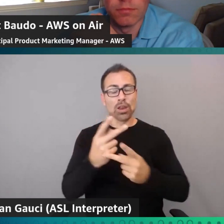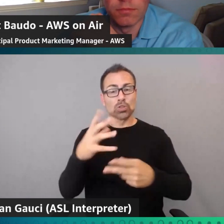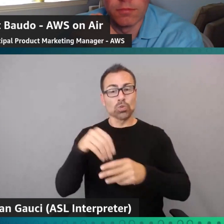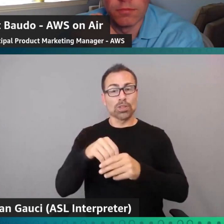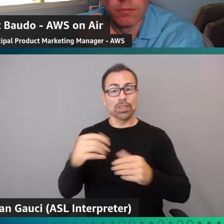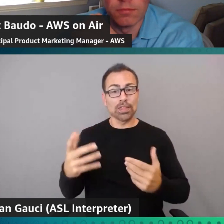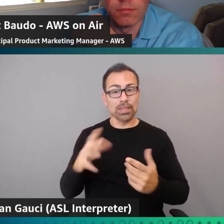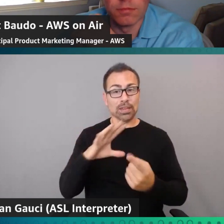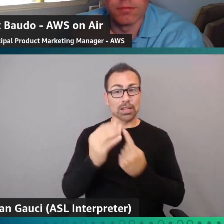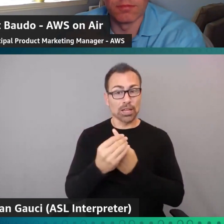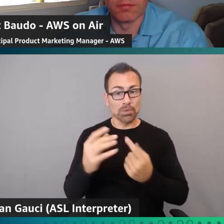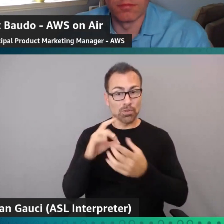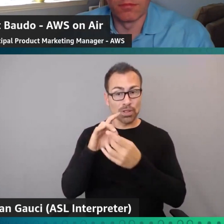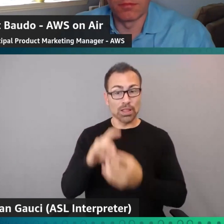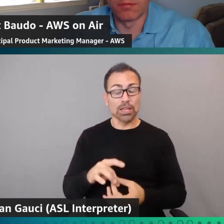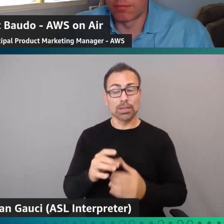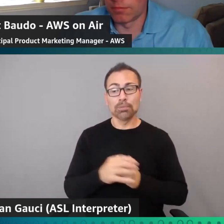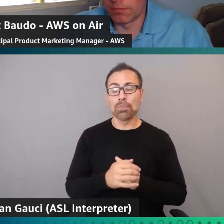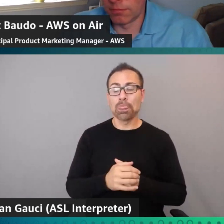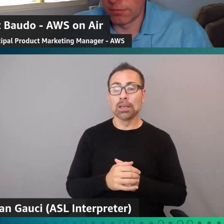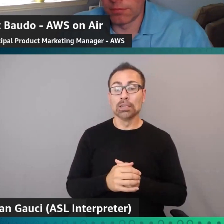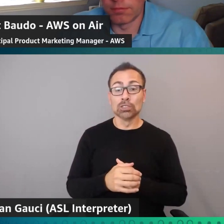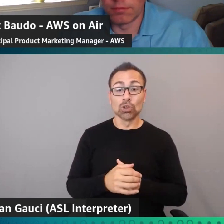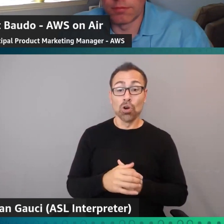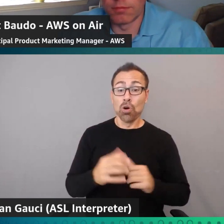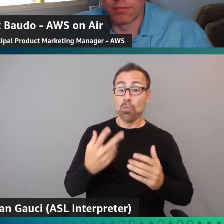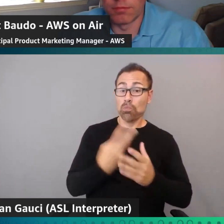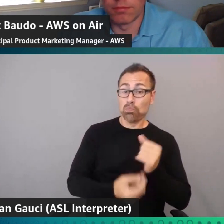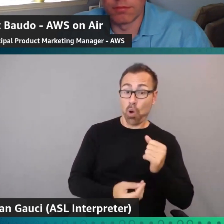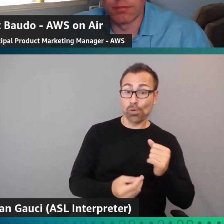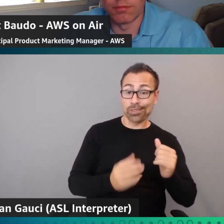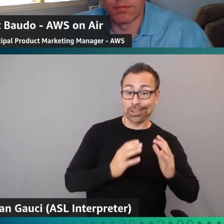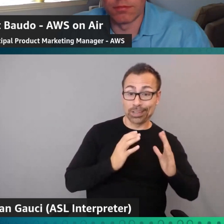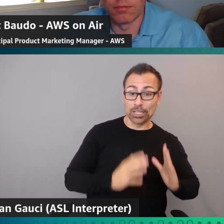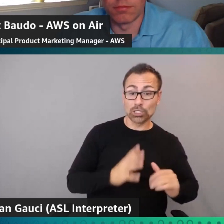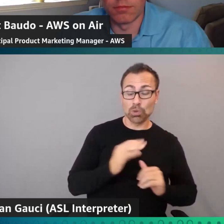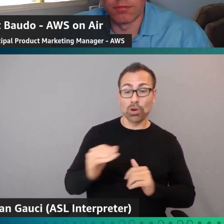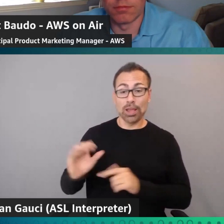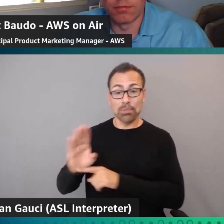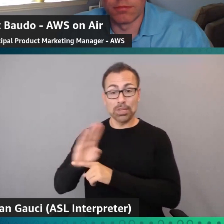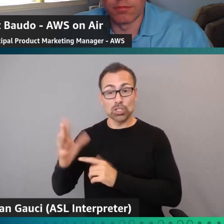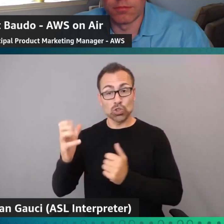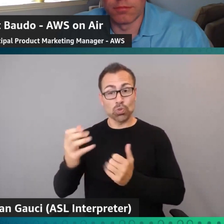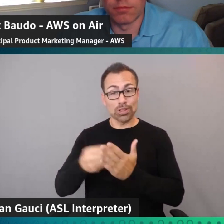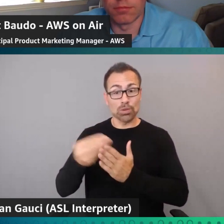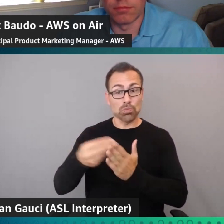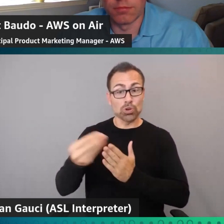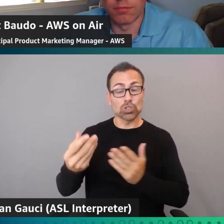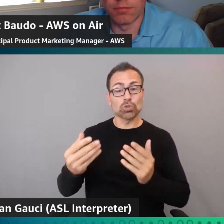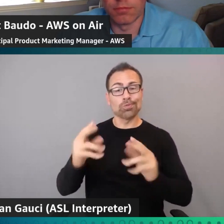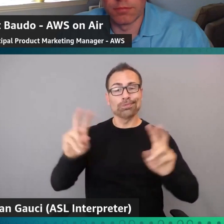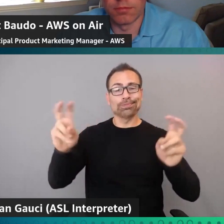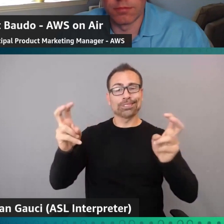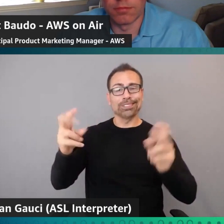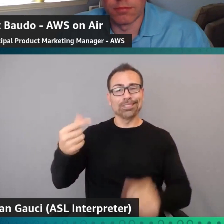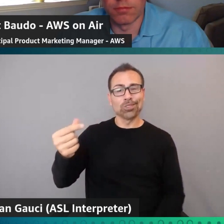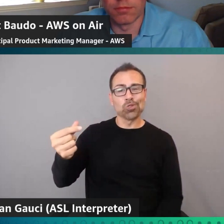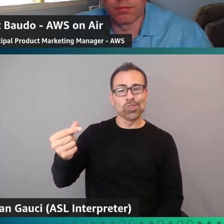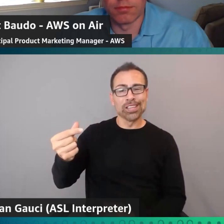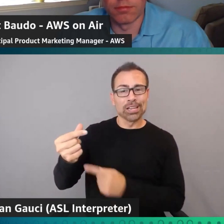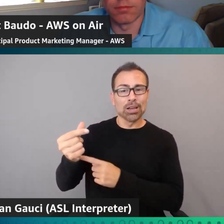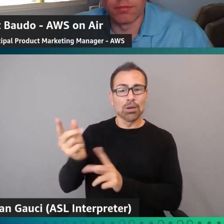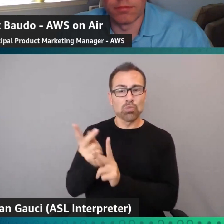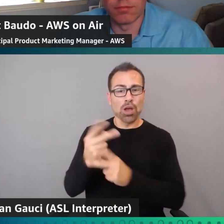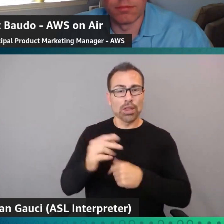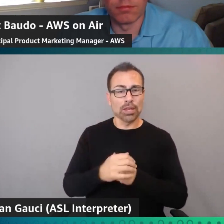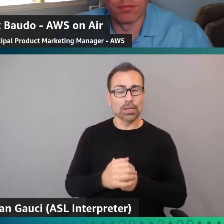consumers and organizations are looking to purchase greener products. So I have some statistics, and I was thinking to